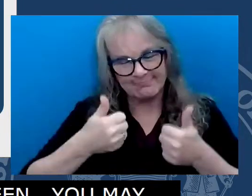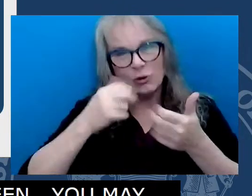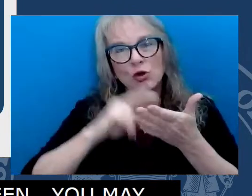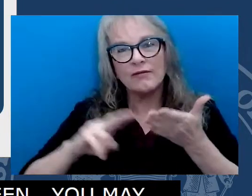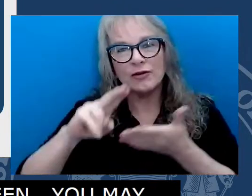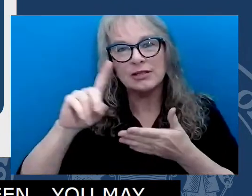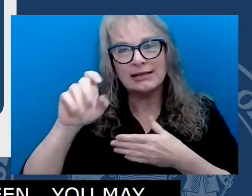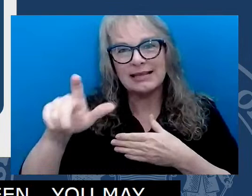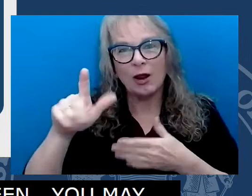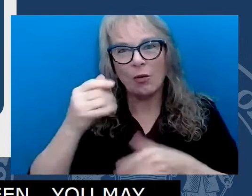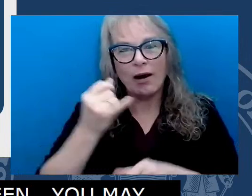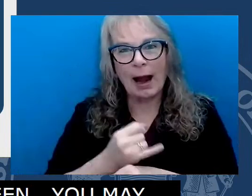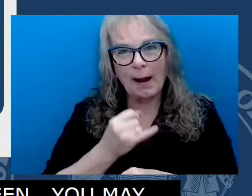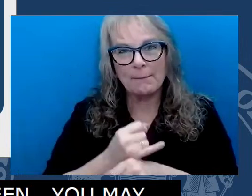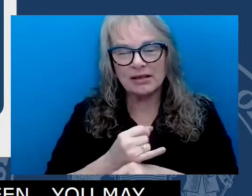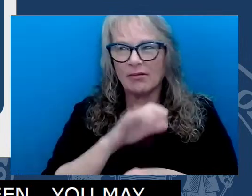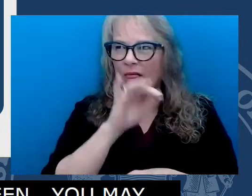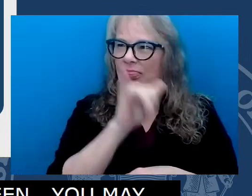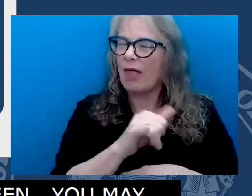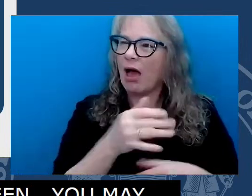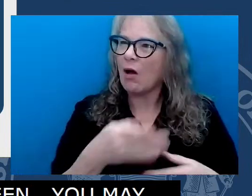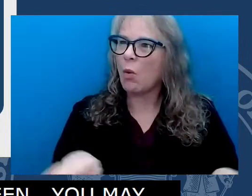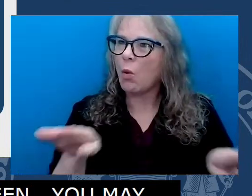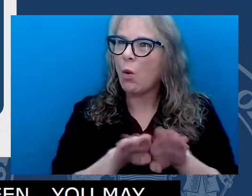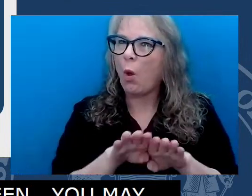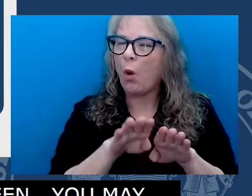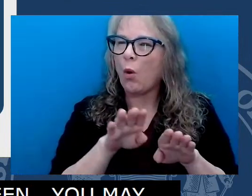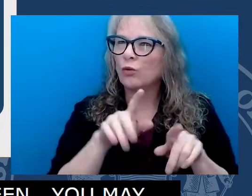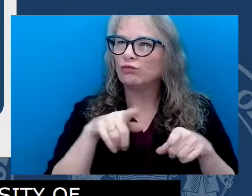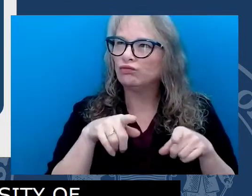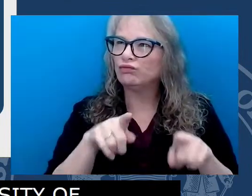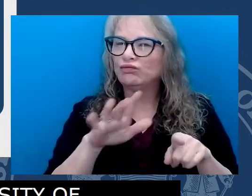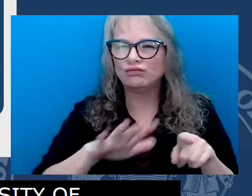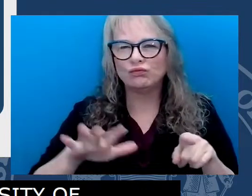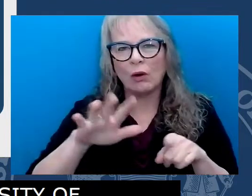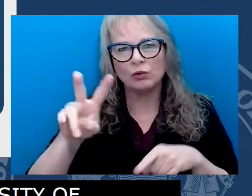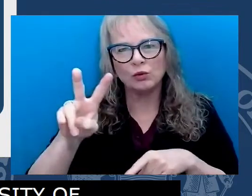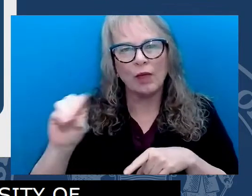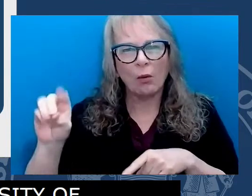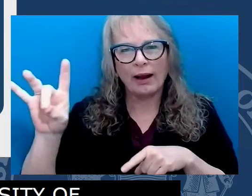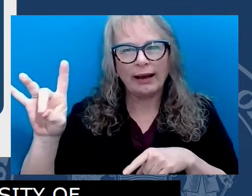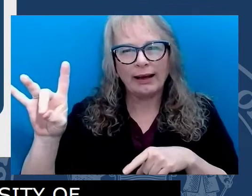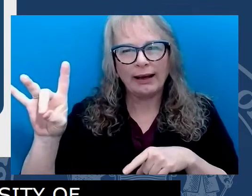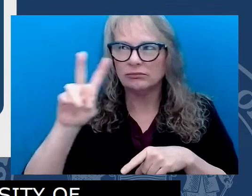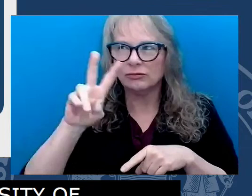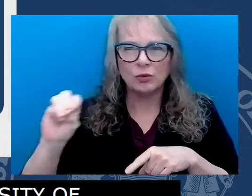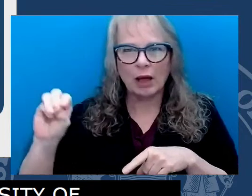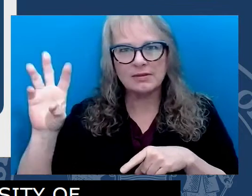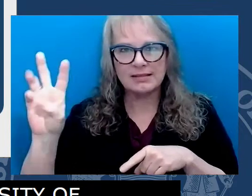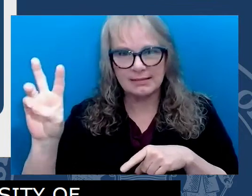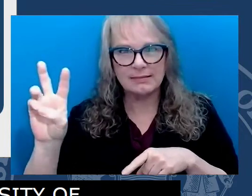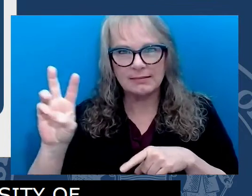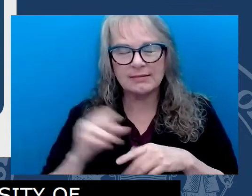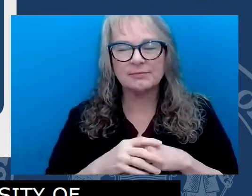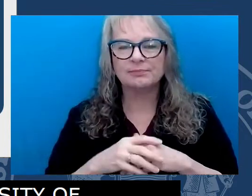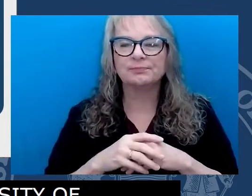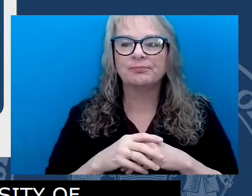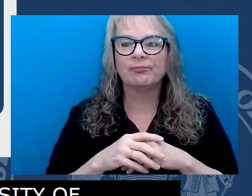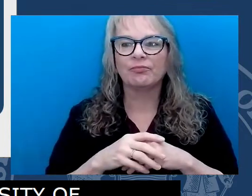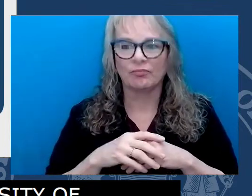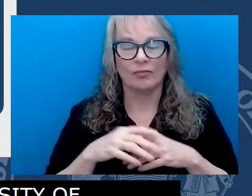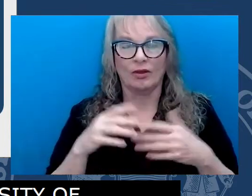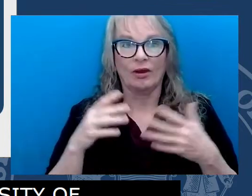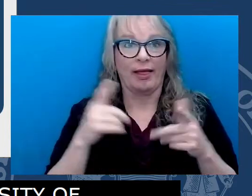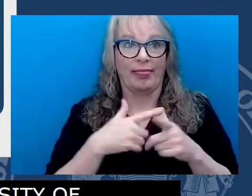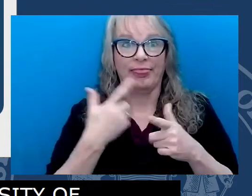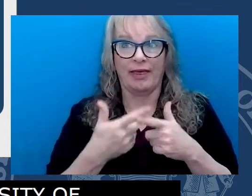closed around 2008, I want to say, maybe 2006, and was subsequently,